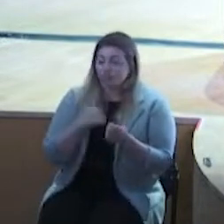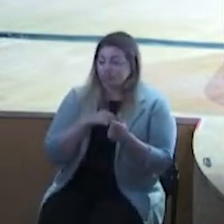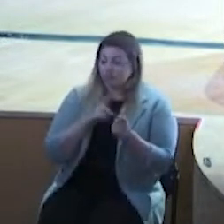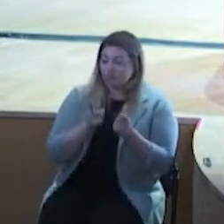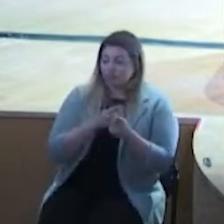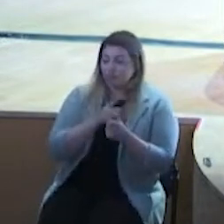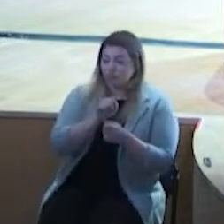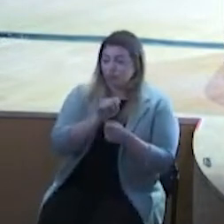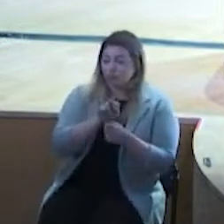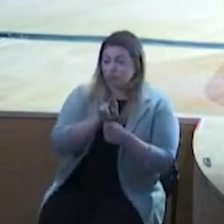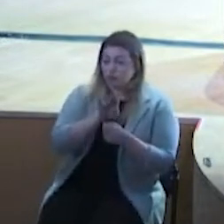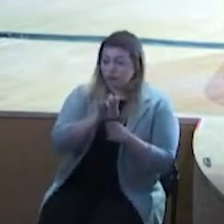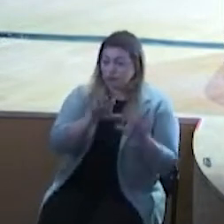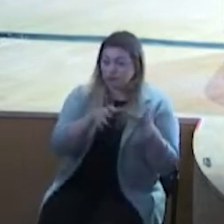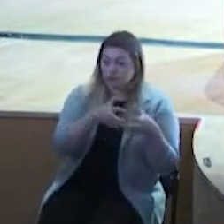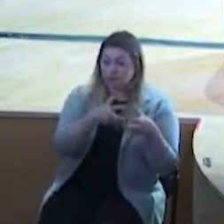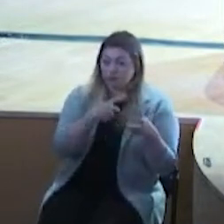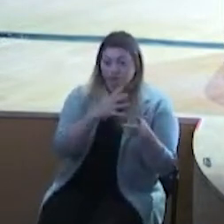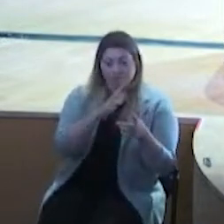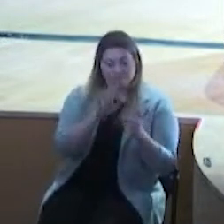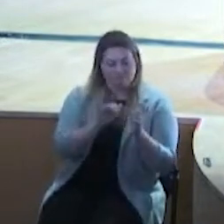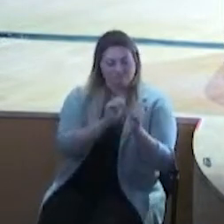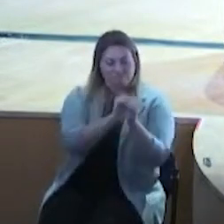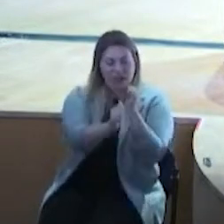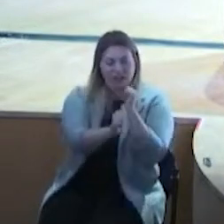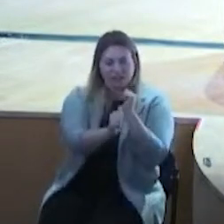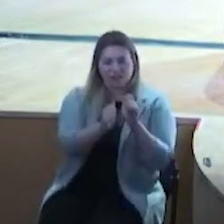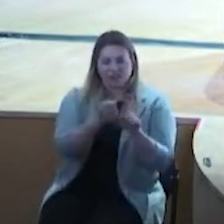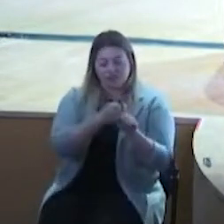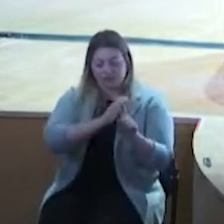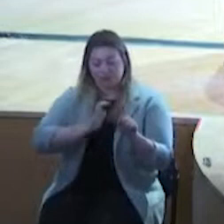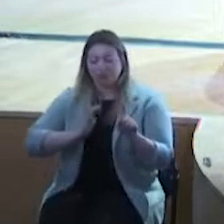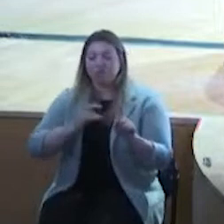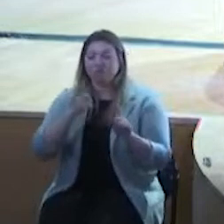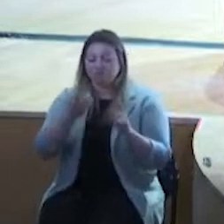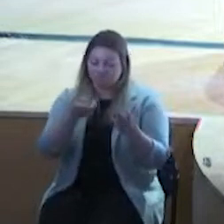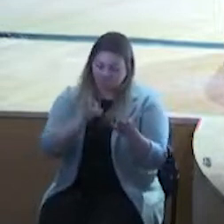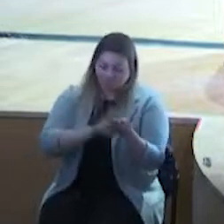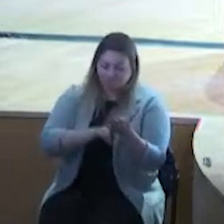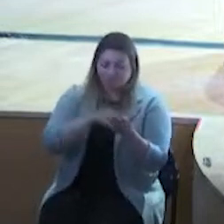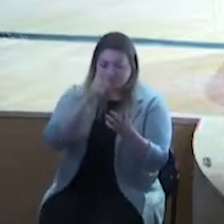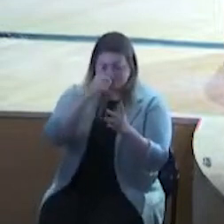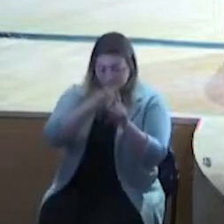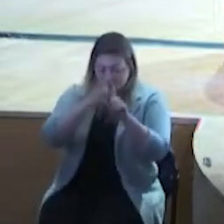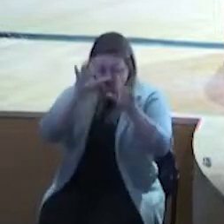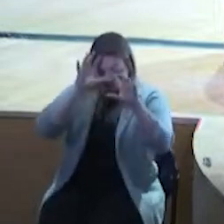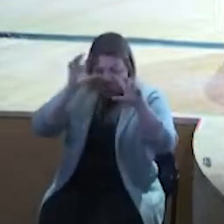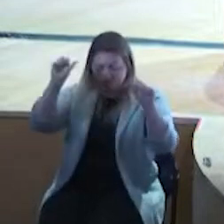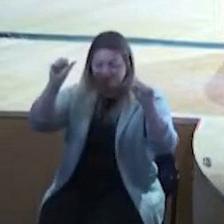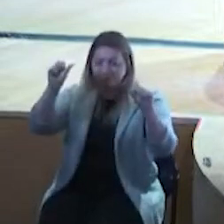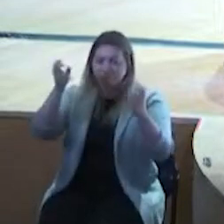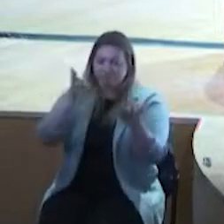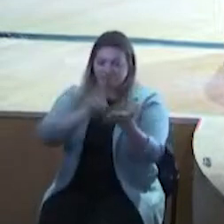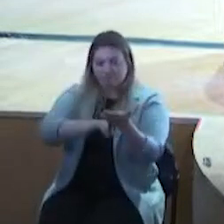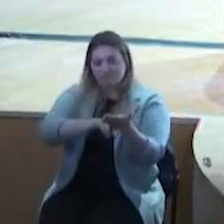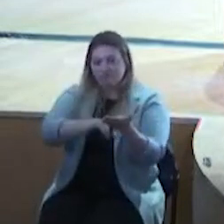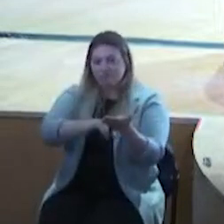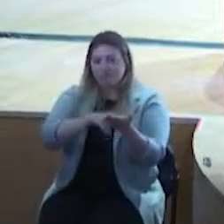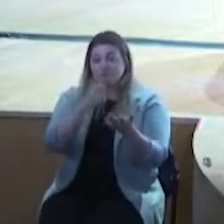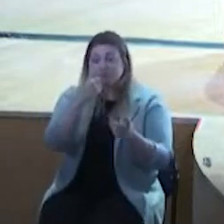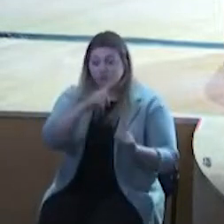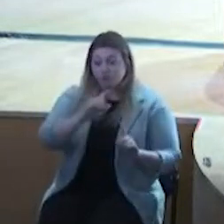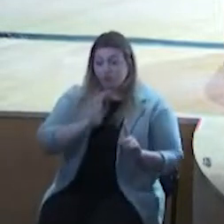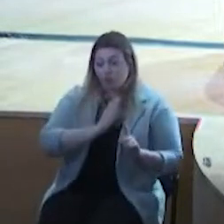get such a bill passed by Congress and signed by the president for our